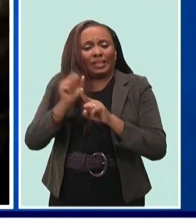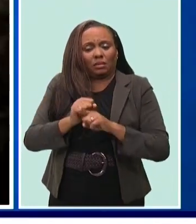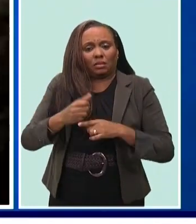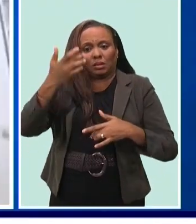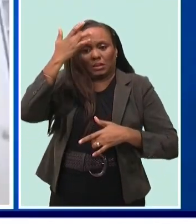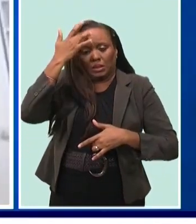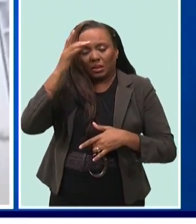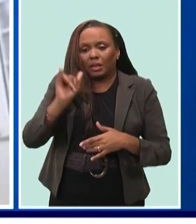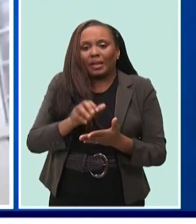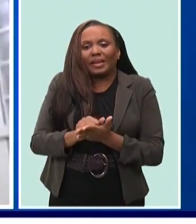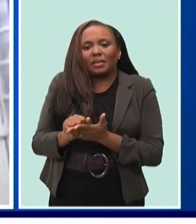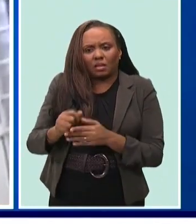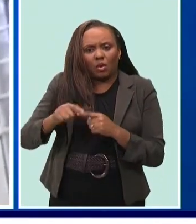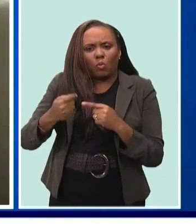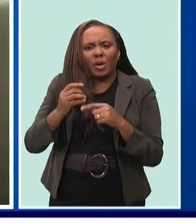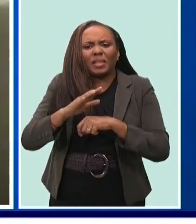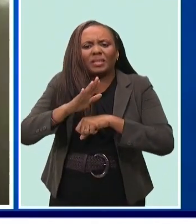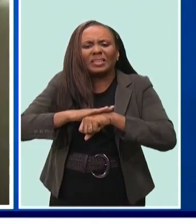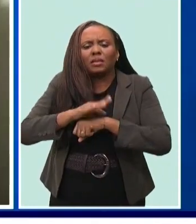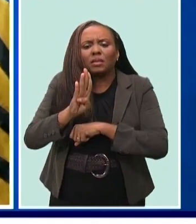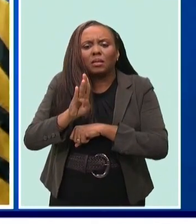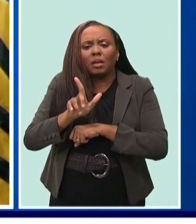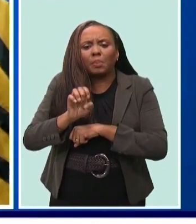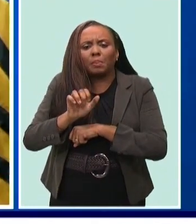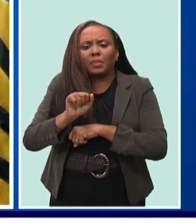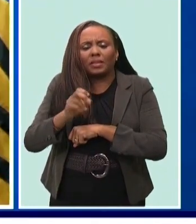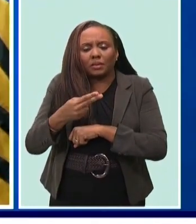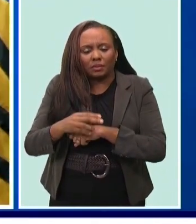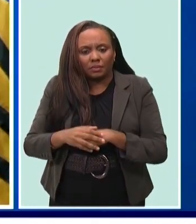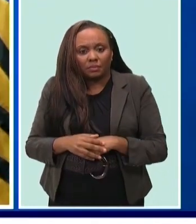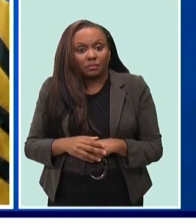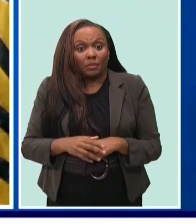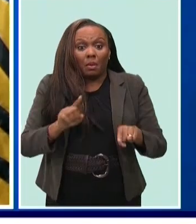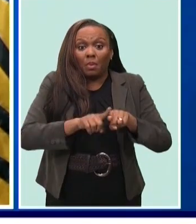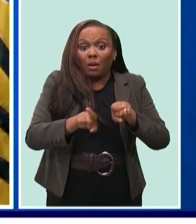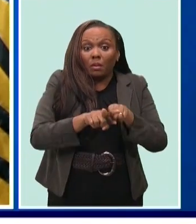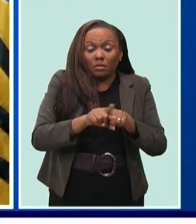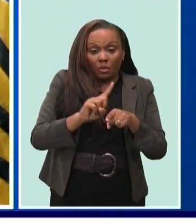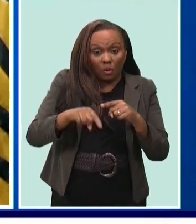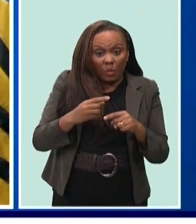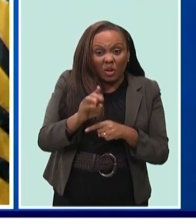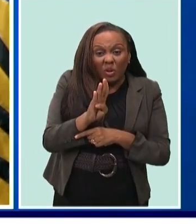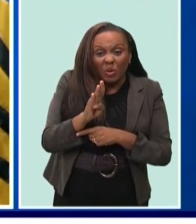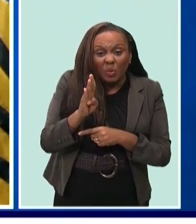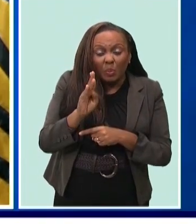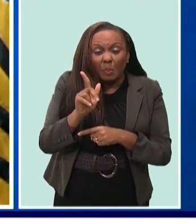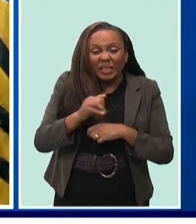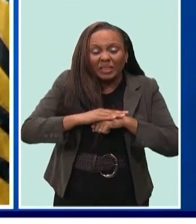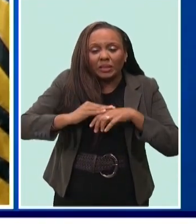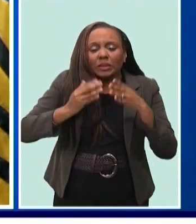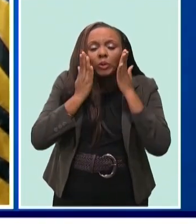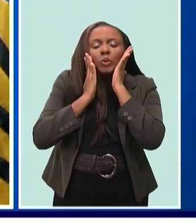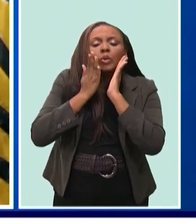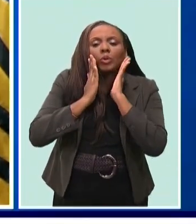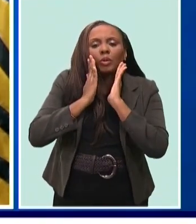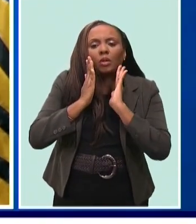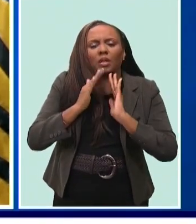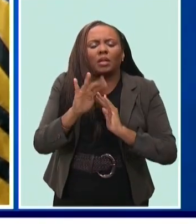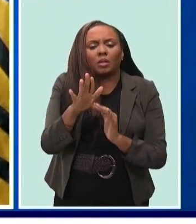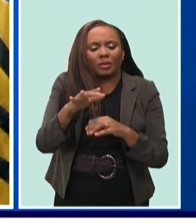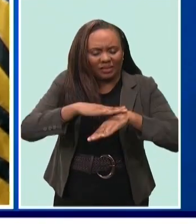the only side effect of bleaching. One of the more common ones is thinning of the skin, which is also called atrophy. So instead of having